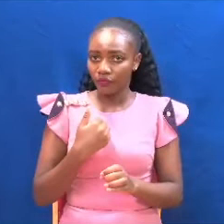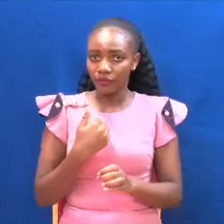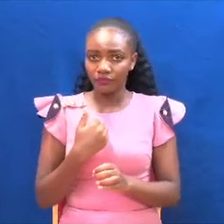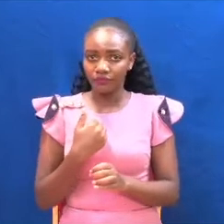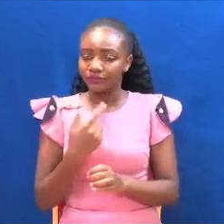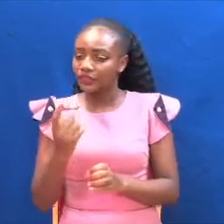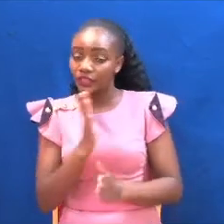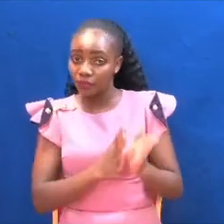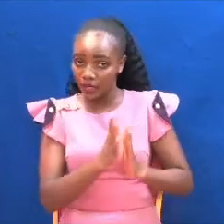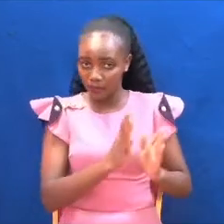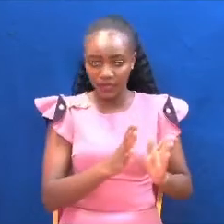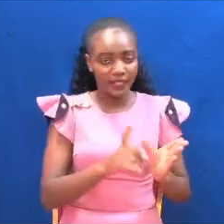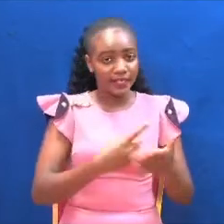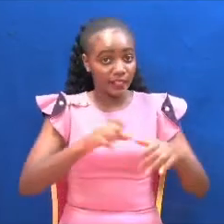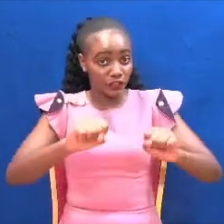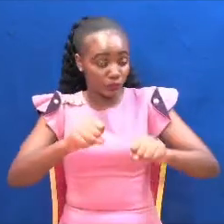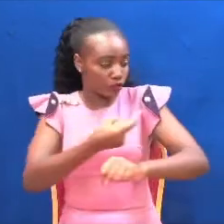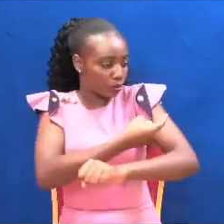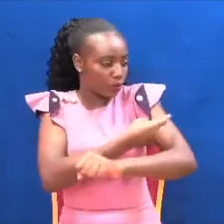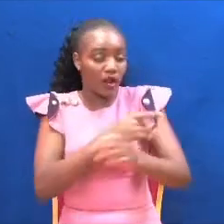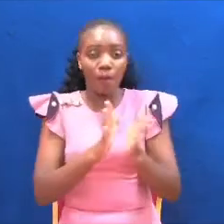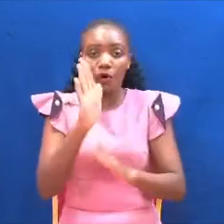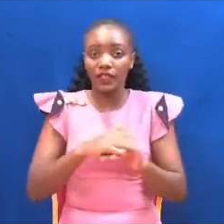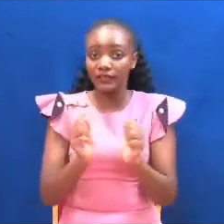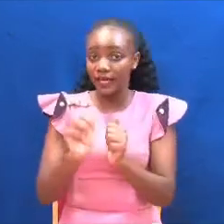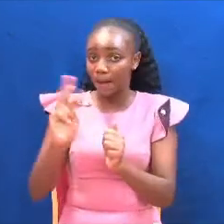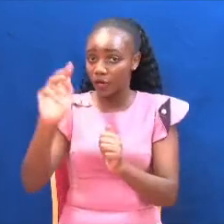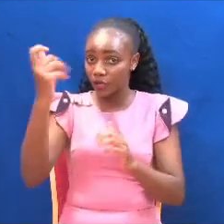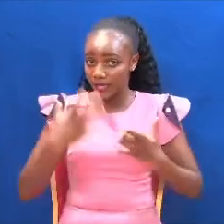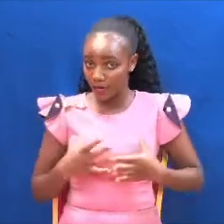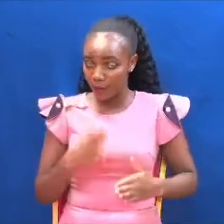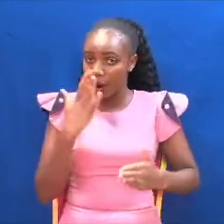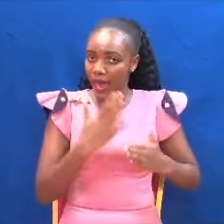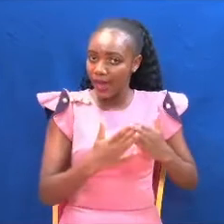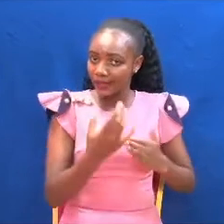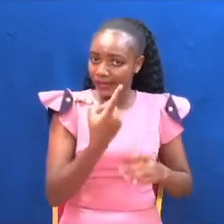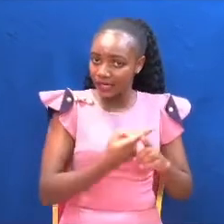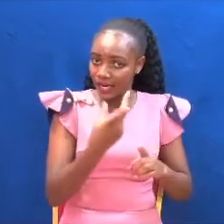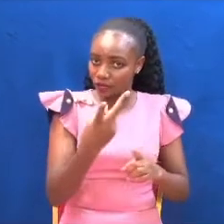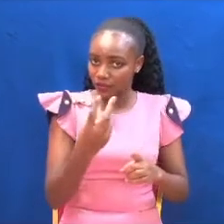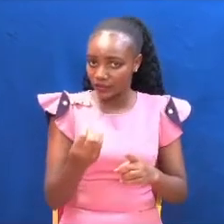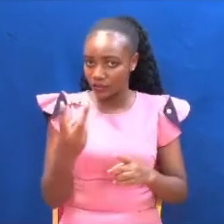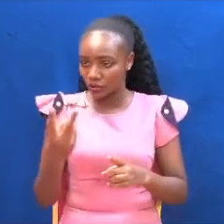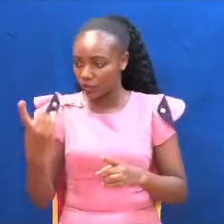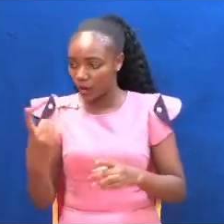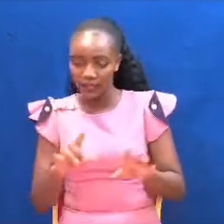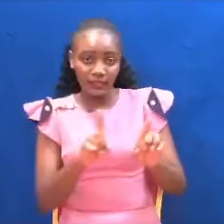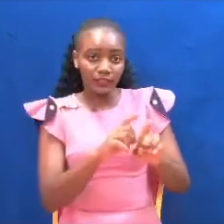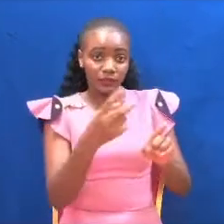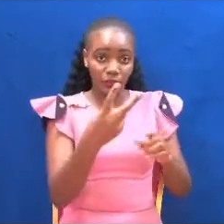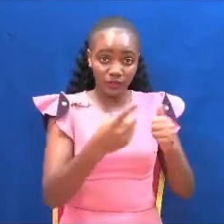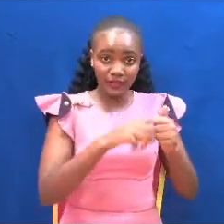how we will vaccinate over 10 million Kenyans by Christmas of 2021 and 26